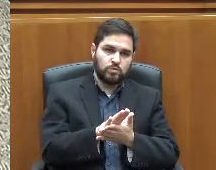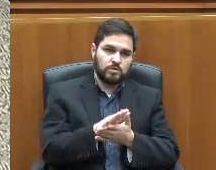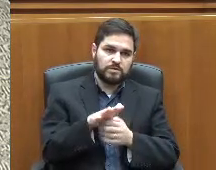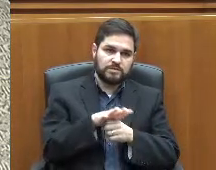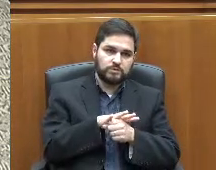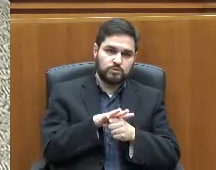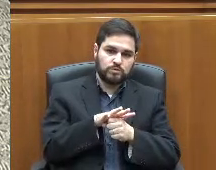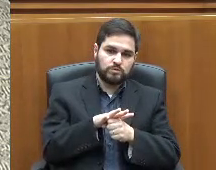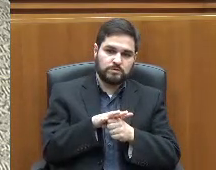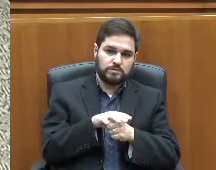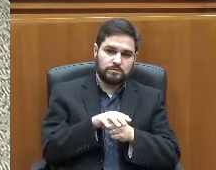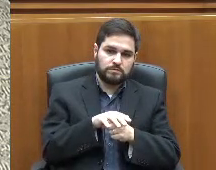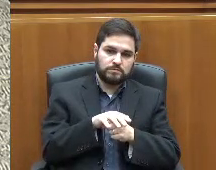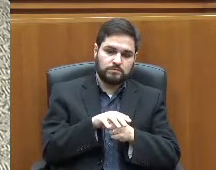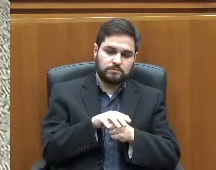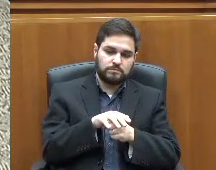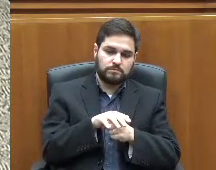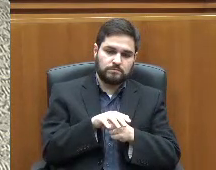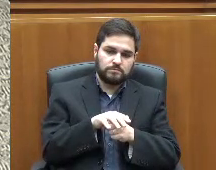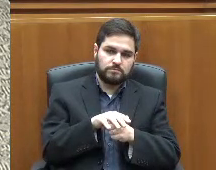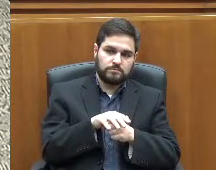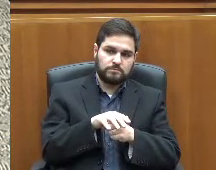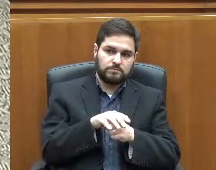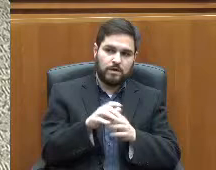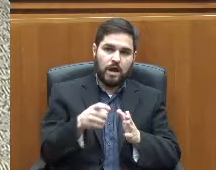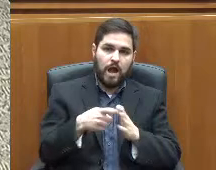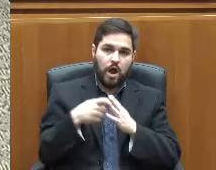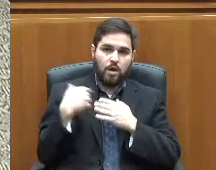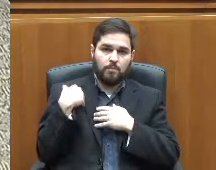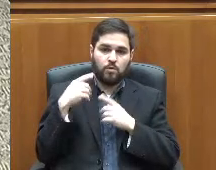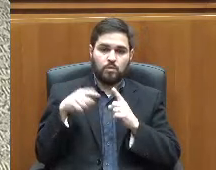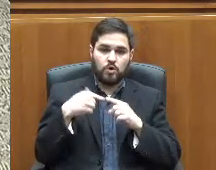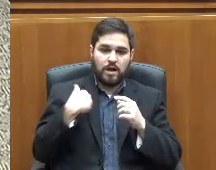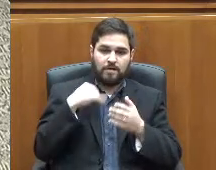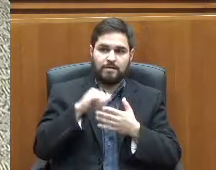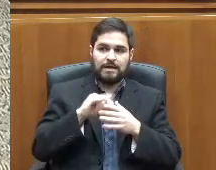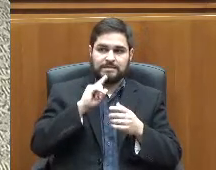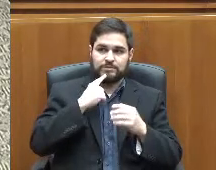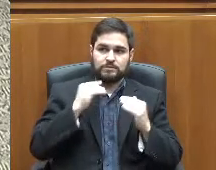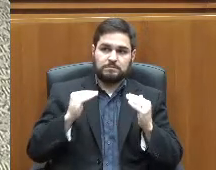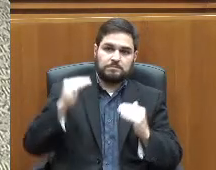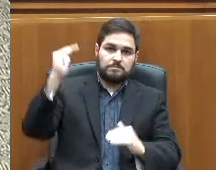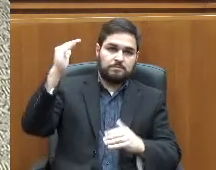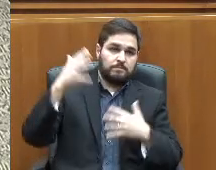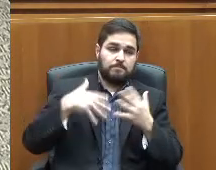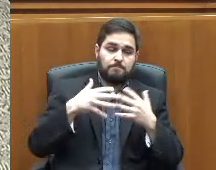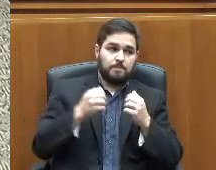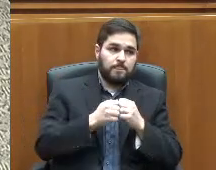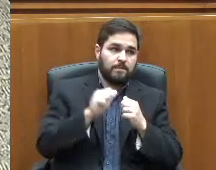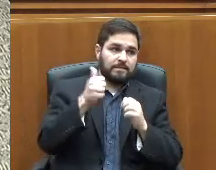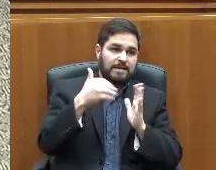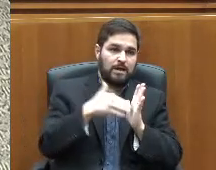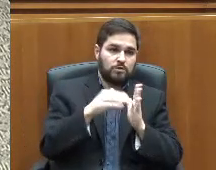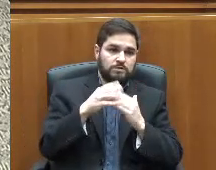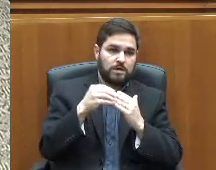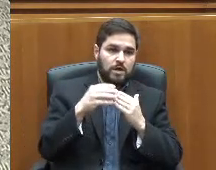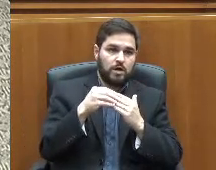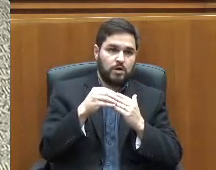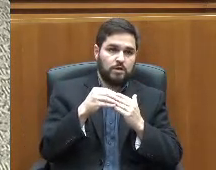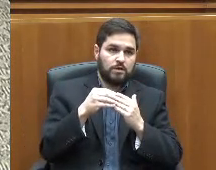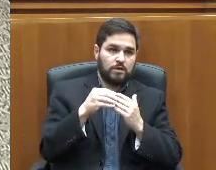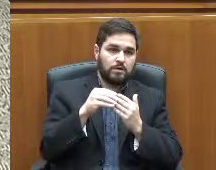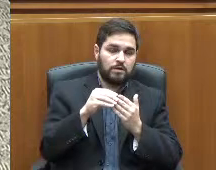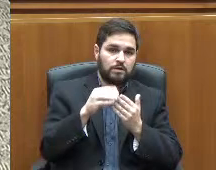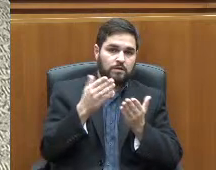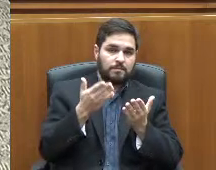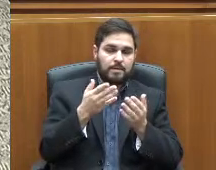districts accountable when you've got that level of disparity, and even with $10,000, maybe